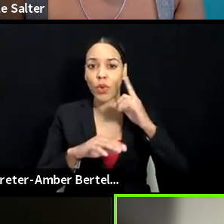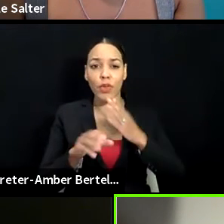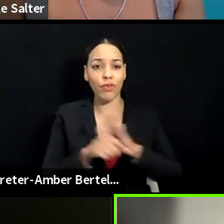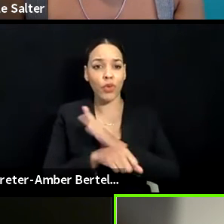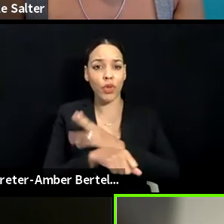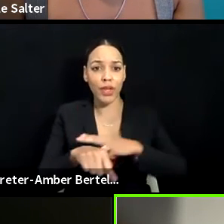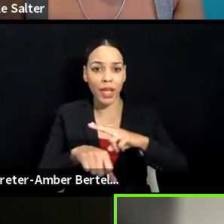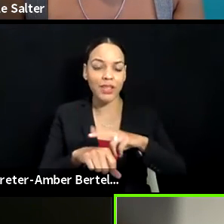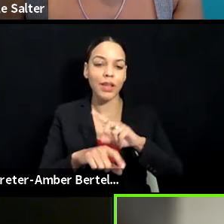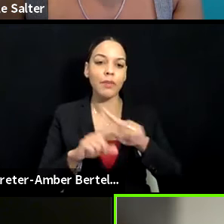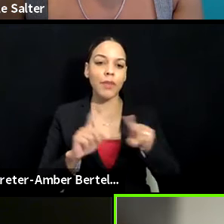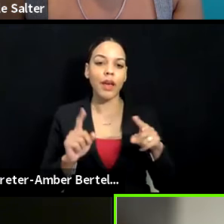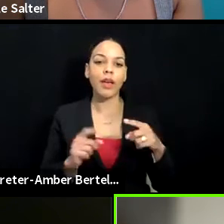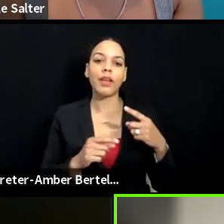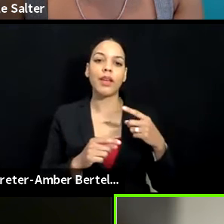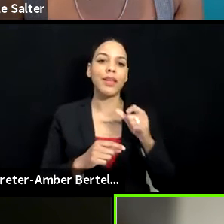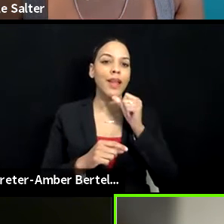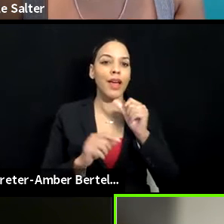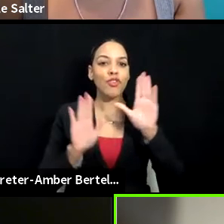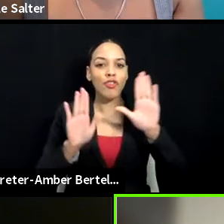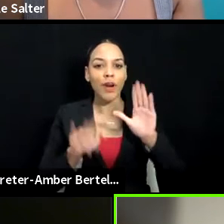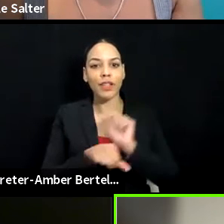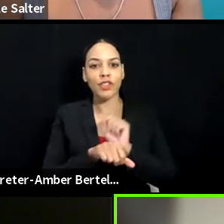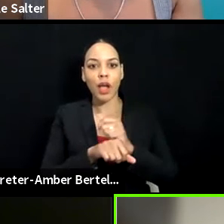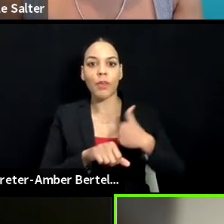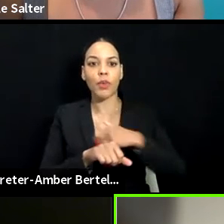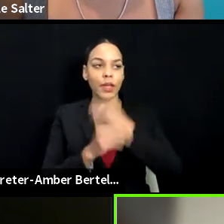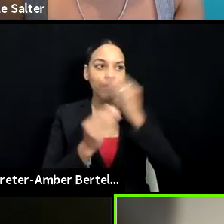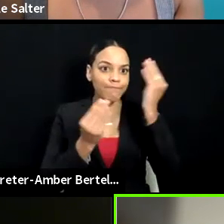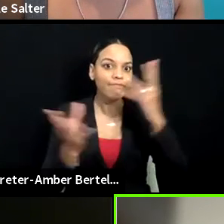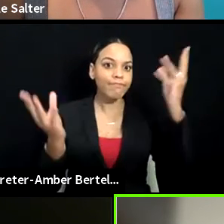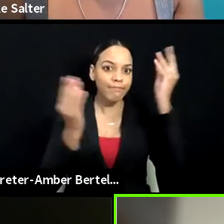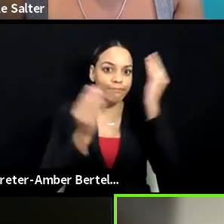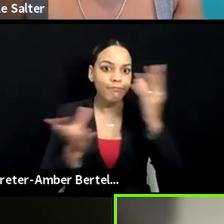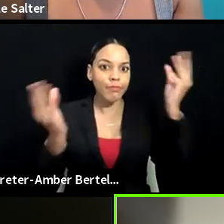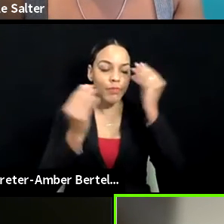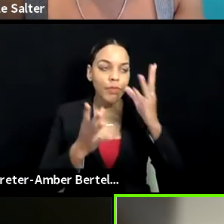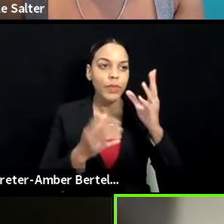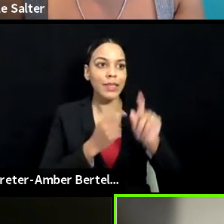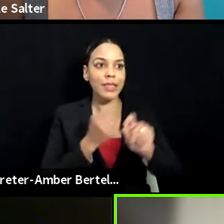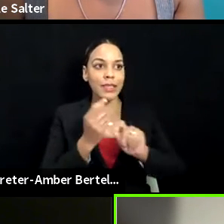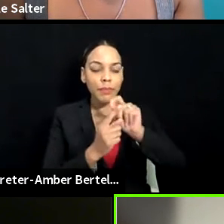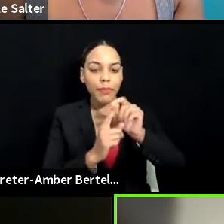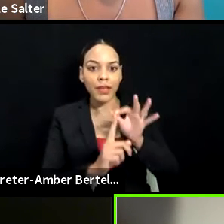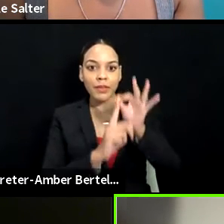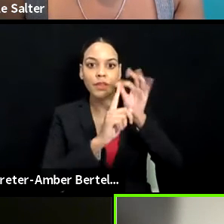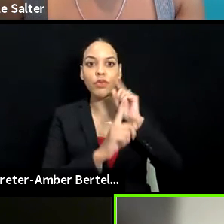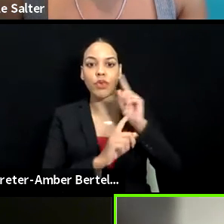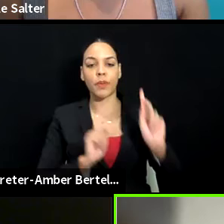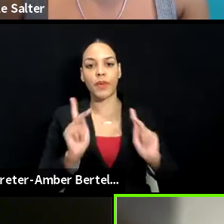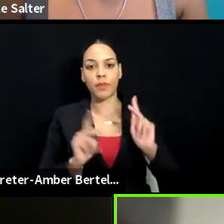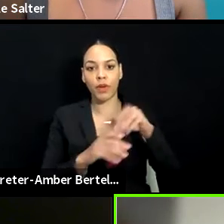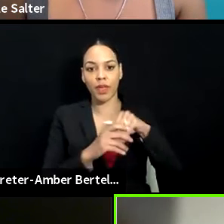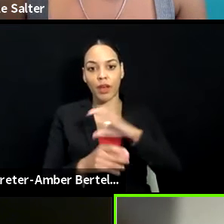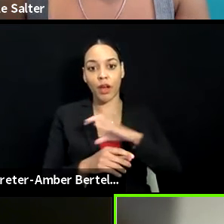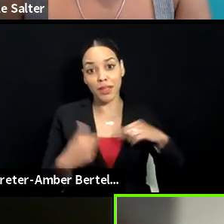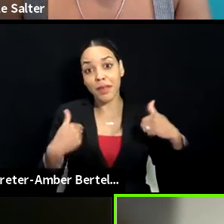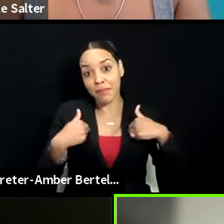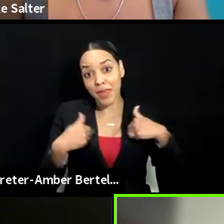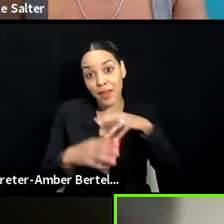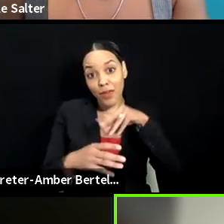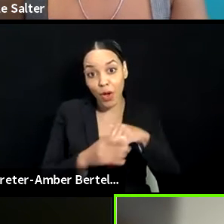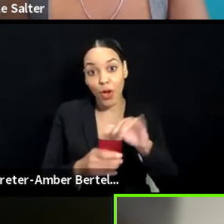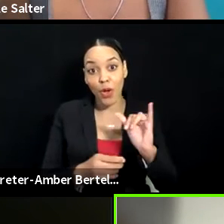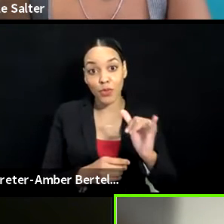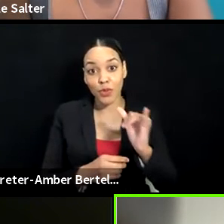job of messaging that to the rest of the United States, and especially folks in Congress. And me too, I'm in that bucket of people who have